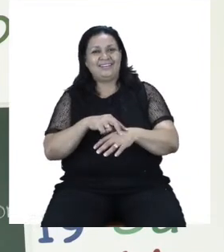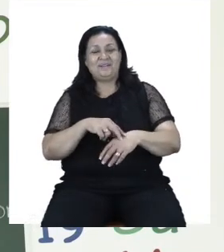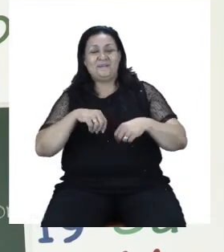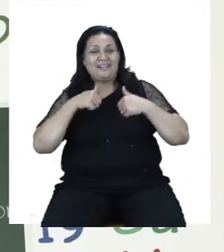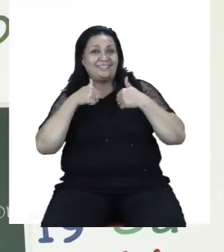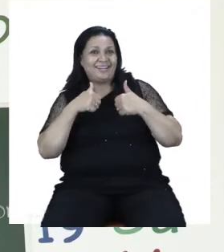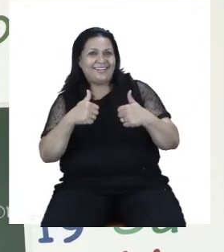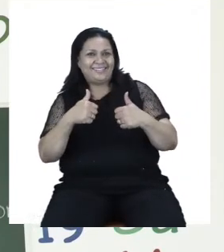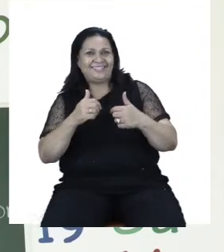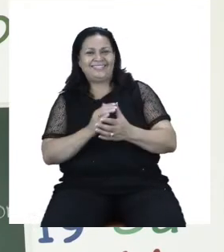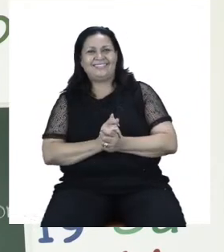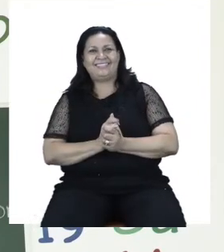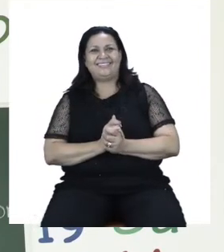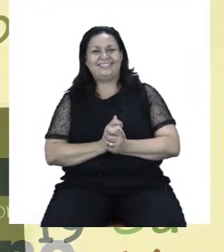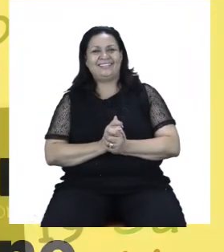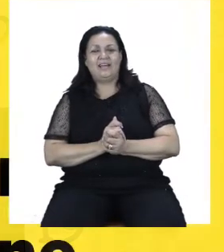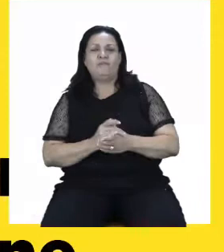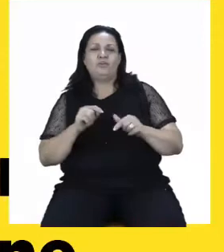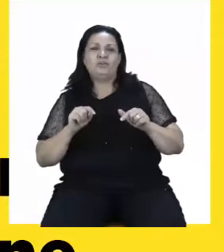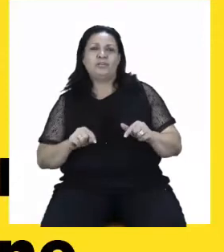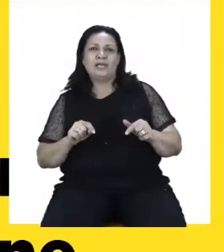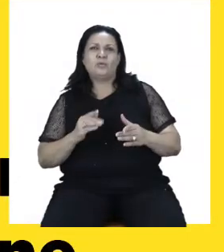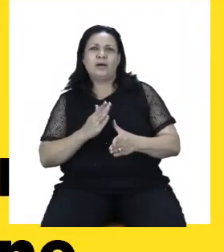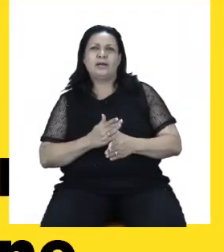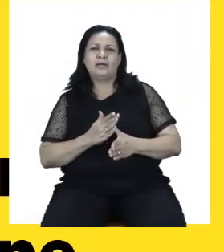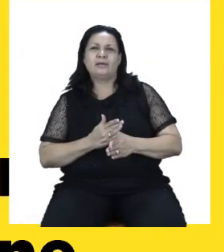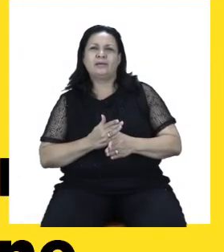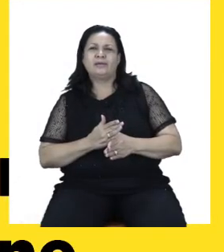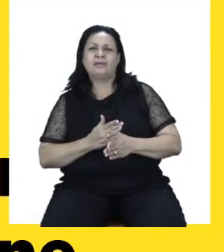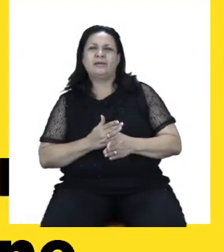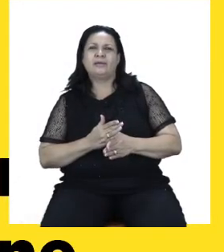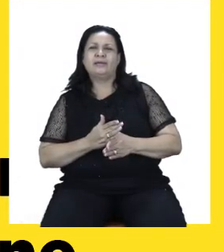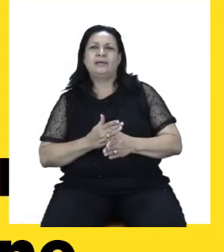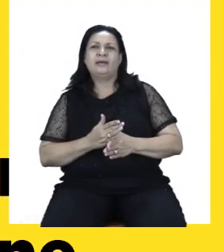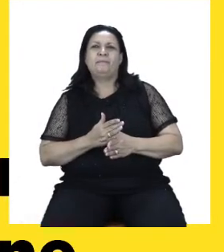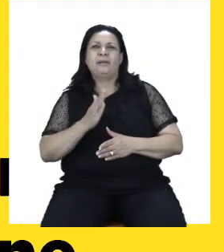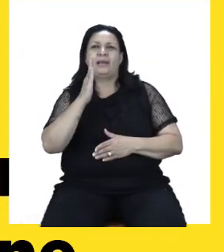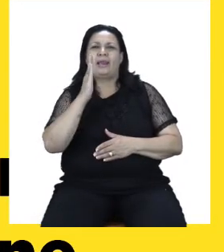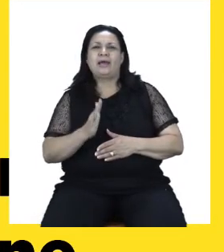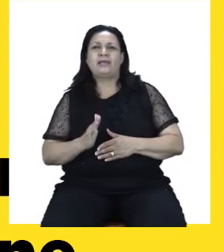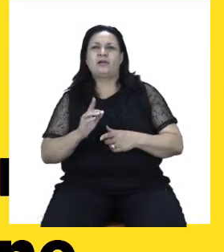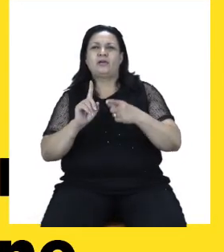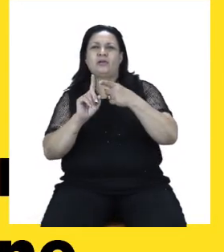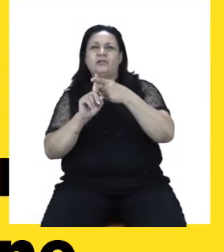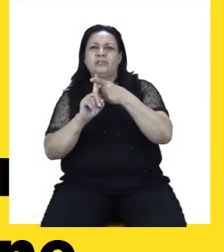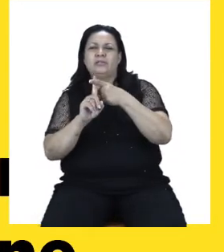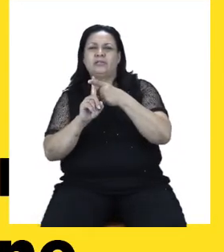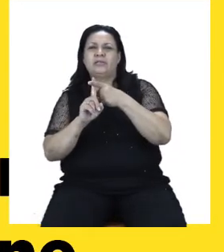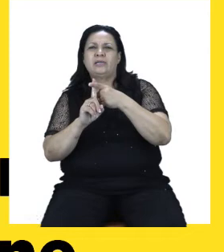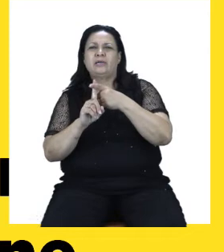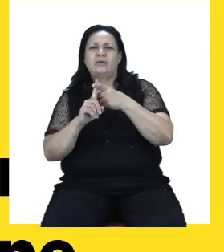done! For today's lesson, we will be doing midline crossing,